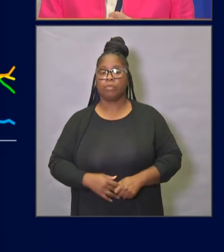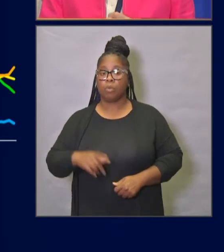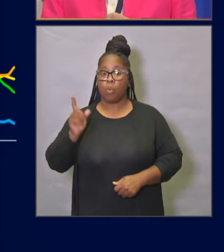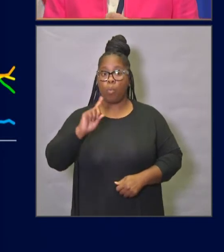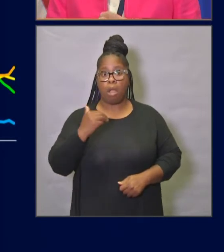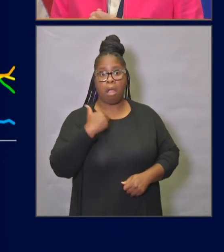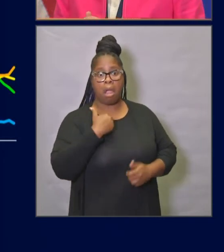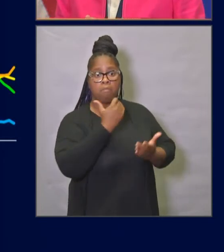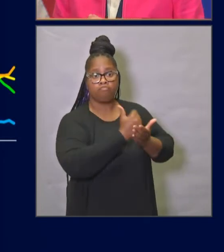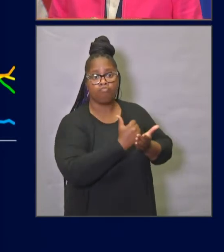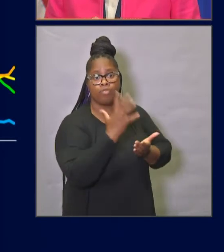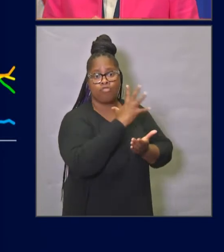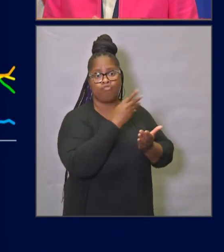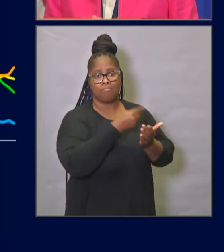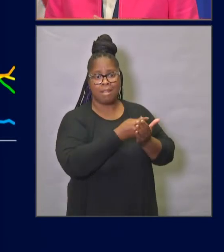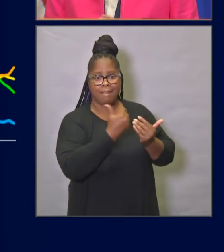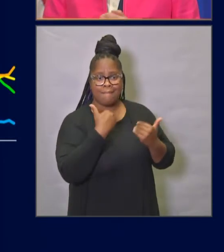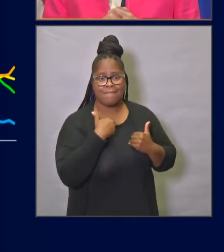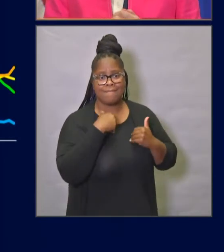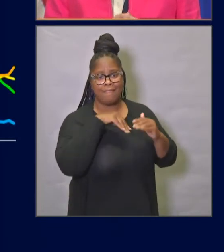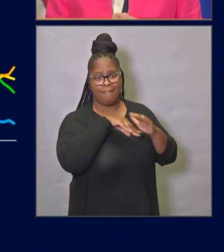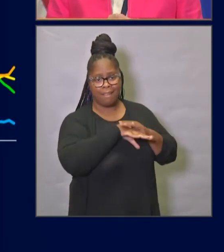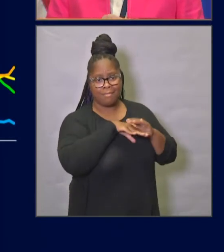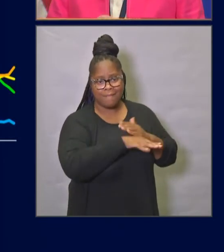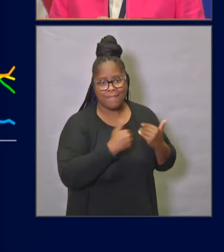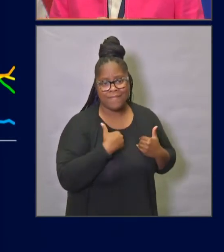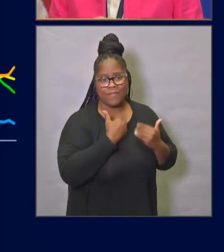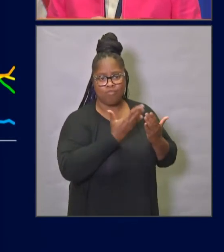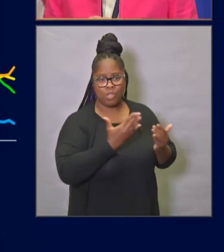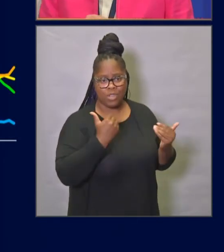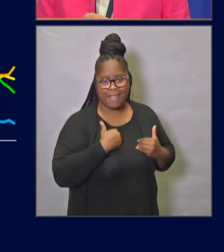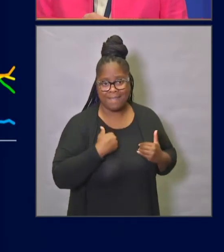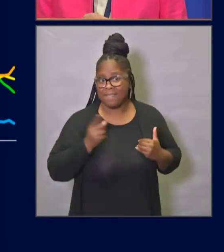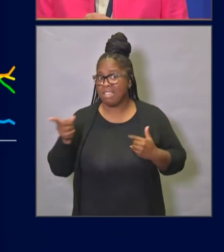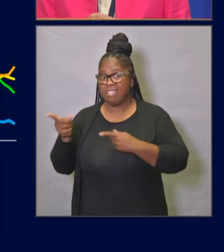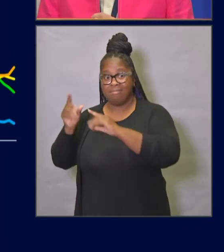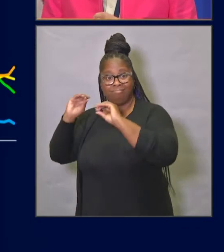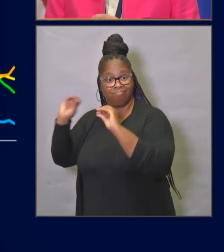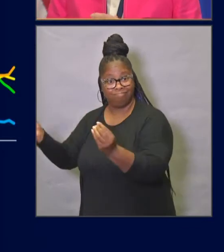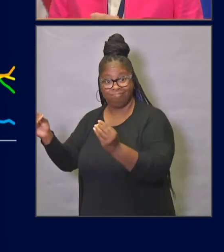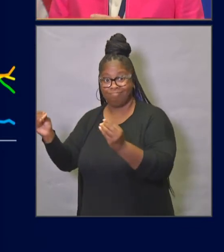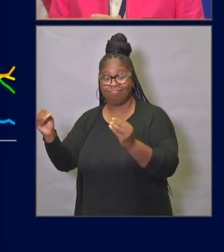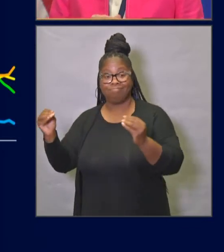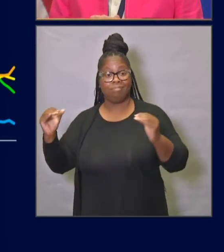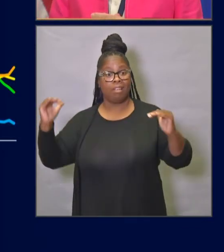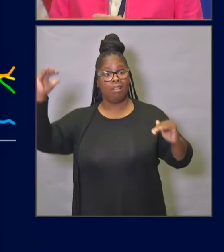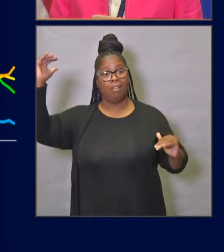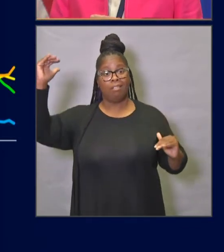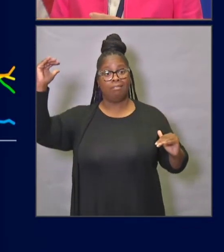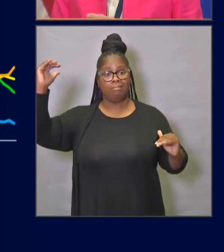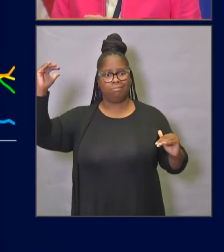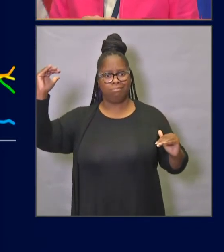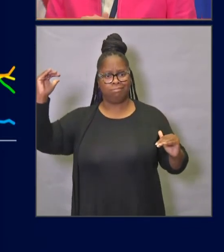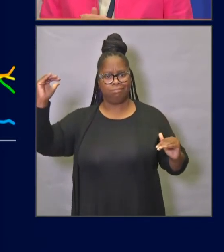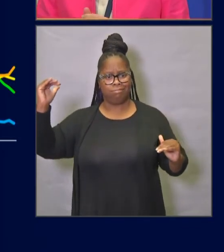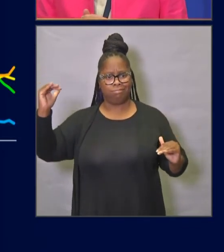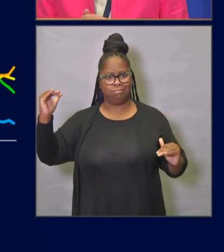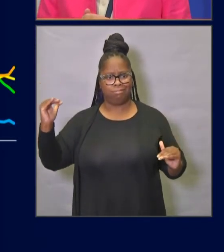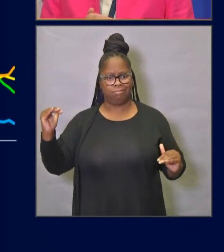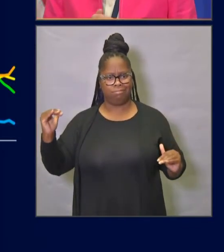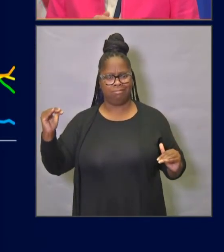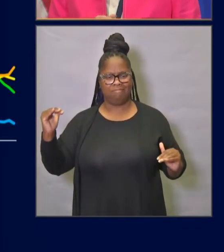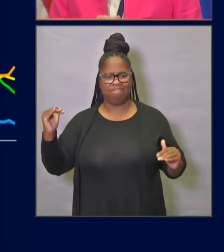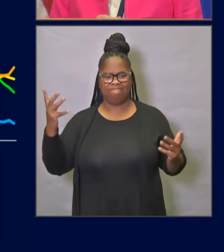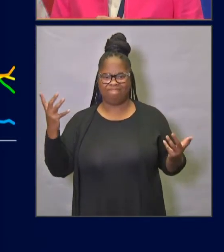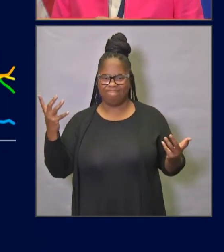most resources and the fewest resources, again, has not significantly declined. During the peak, the mortality rate